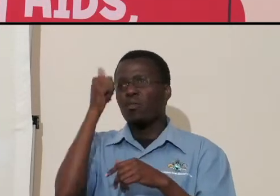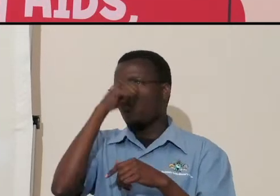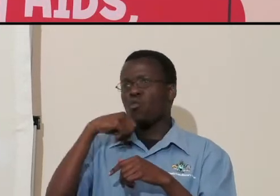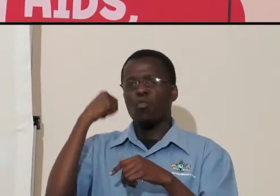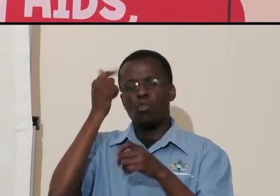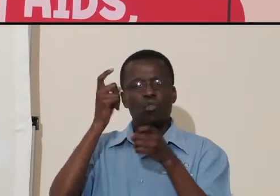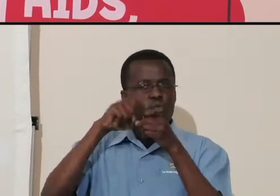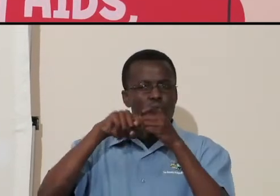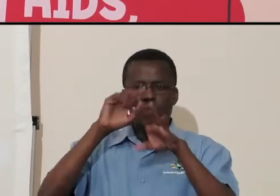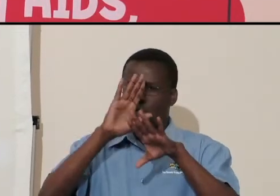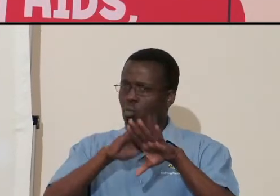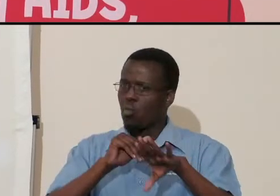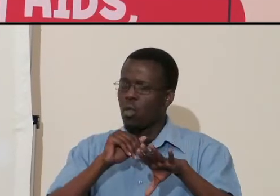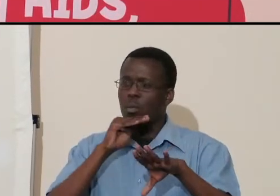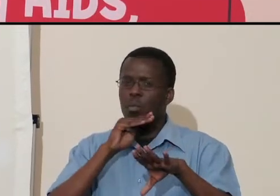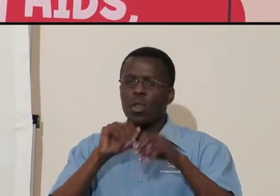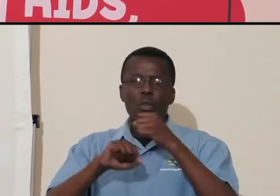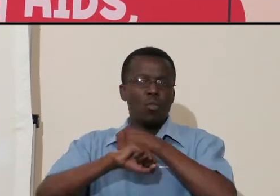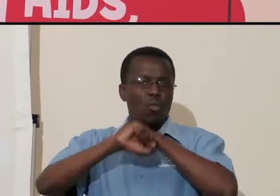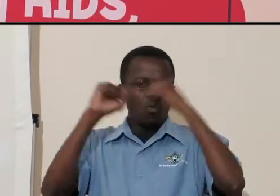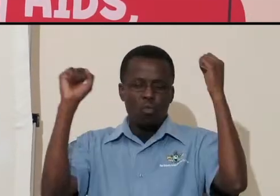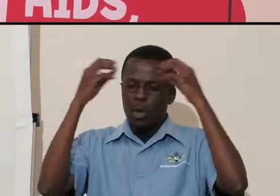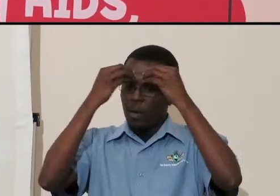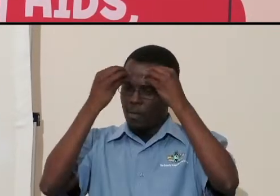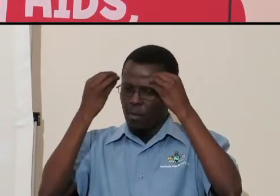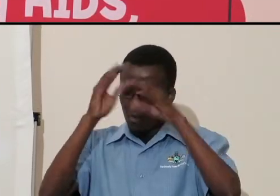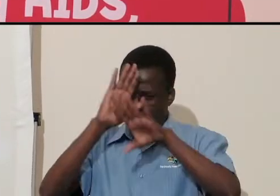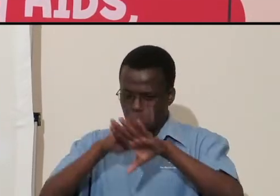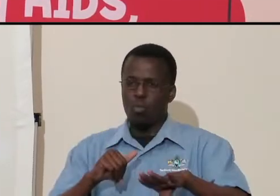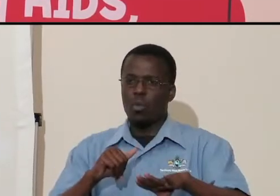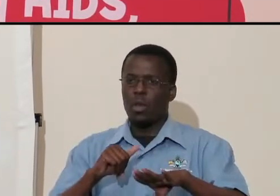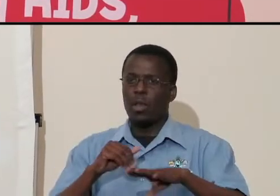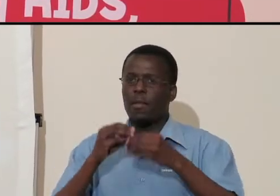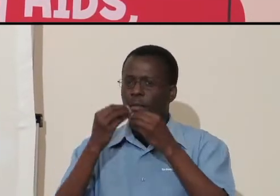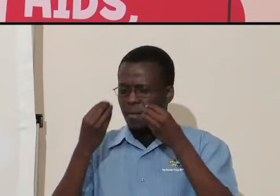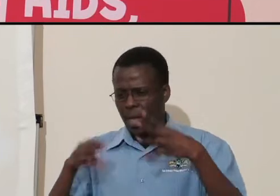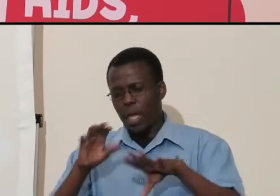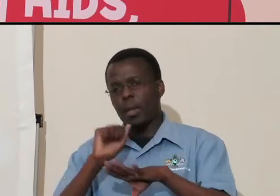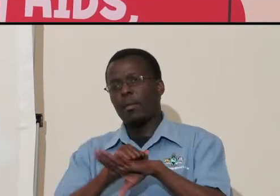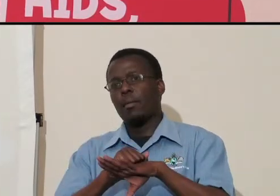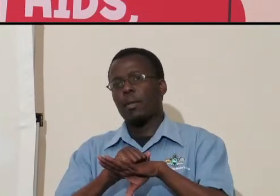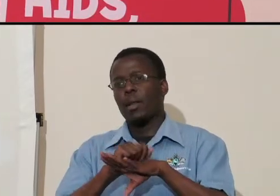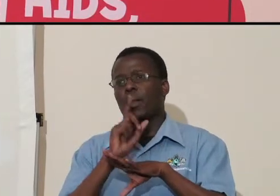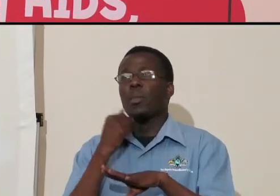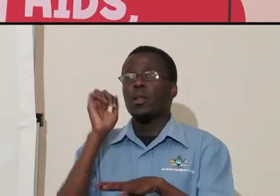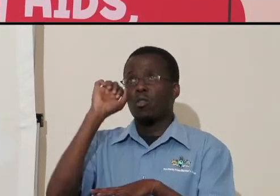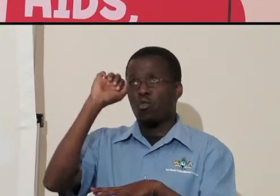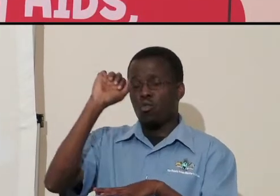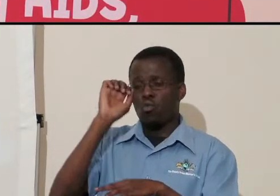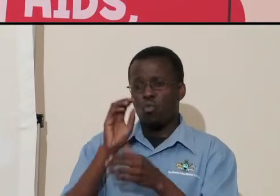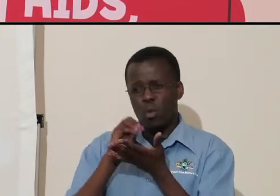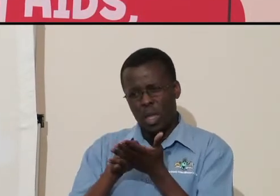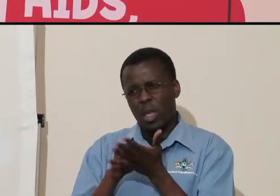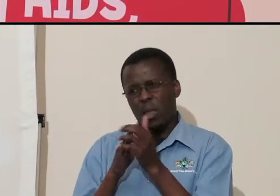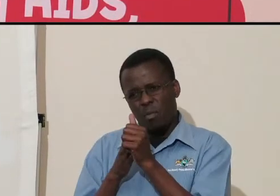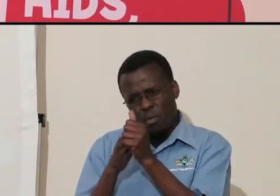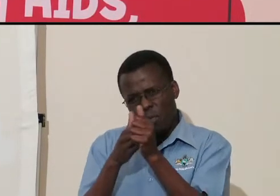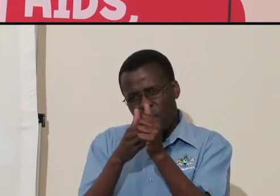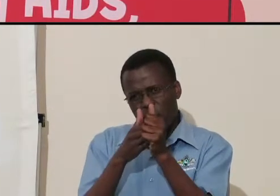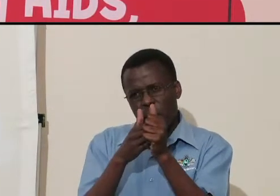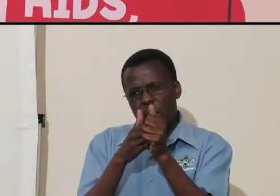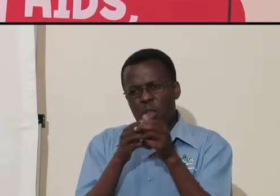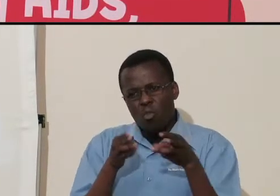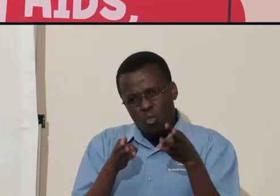prosper. Father, in you there is direction. In you there is guidance. We thank you,